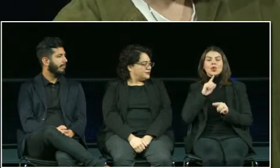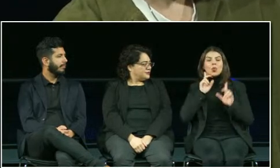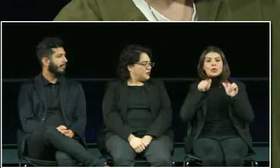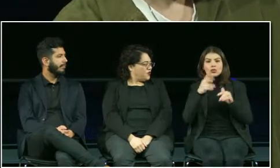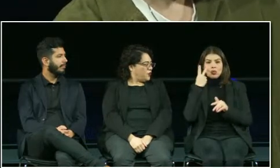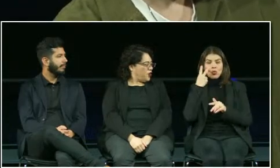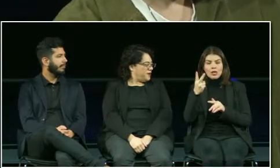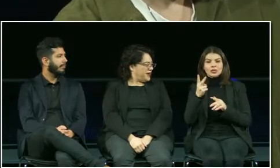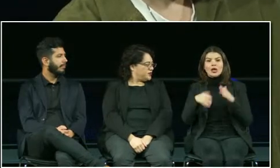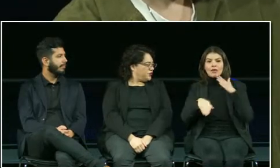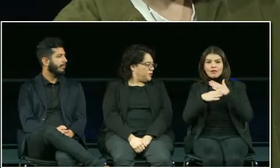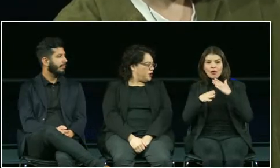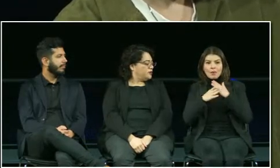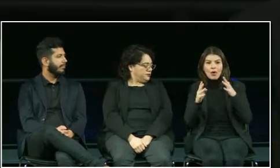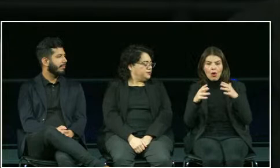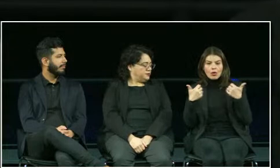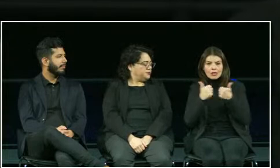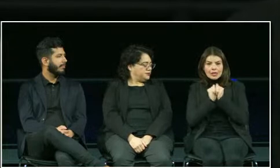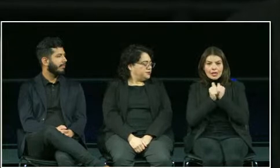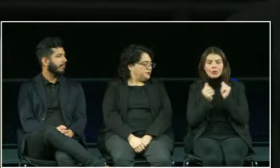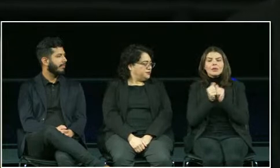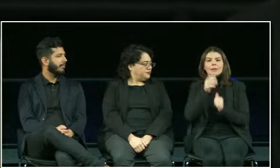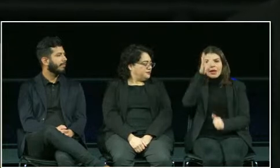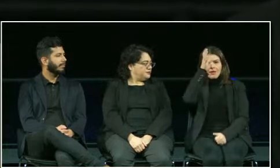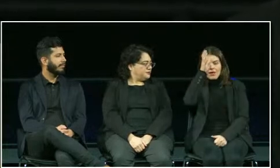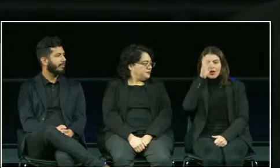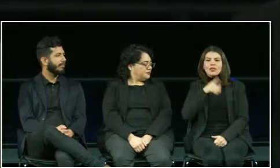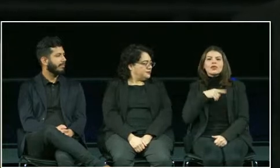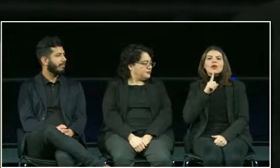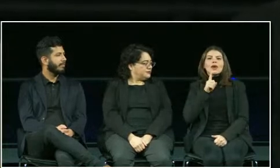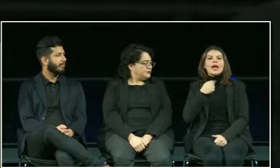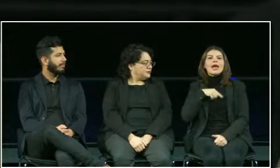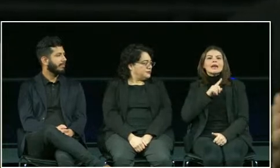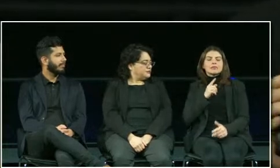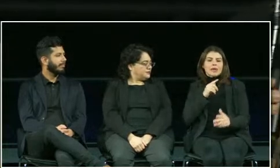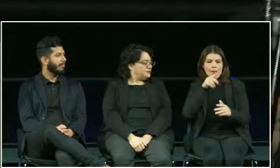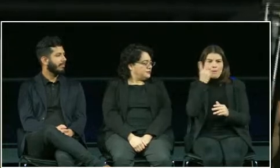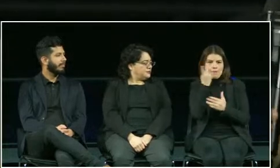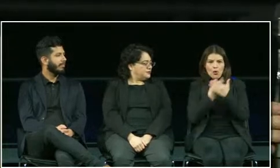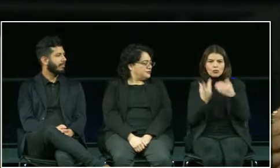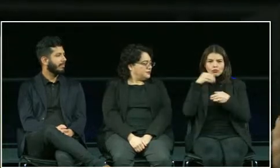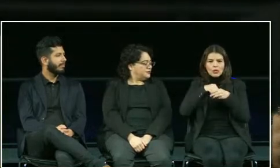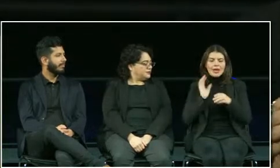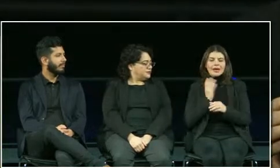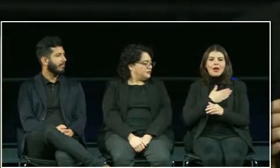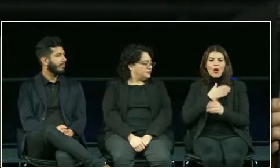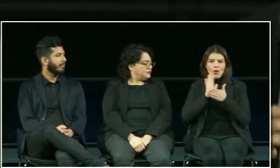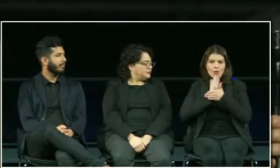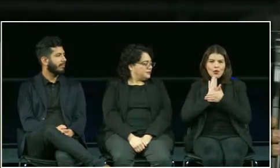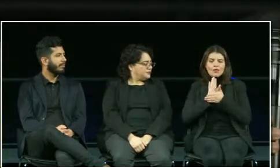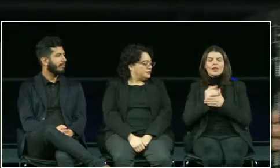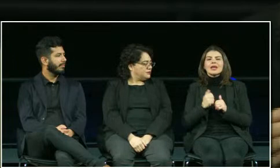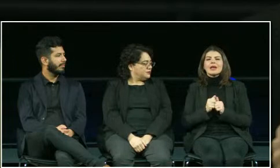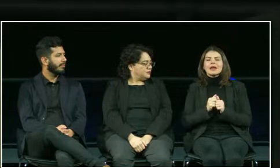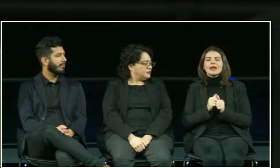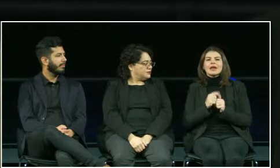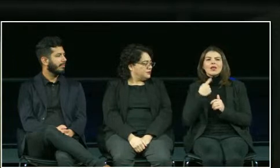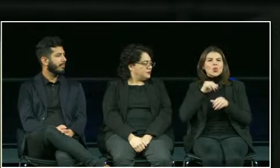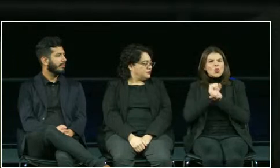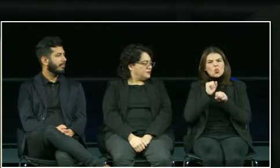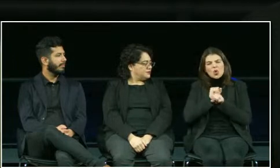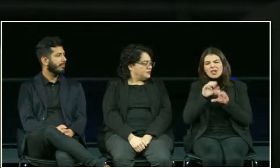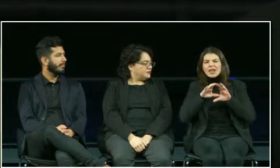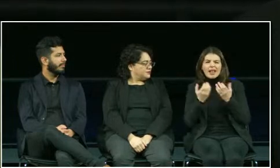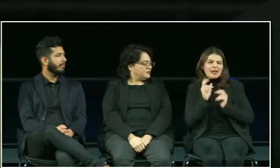and saw two brothers, much like the brothers that end up in our film, adult brothers, very sort of burly working